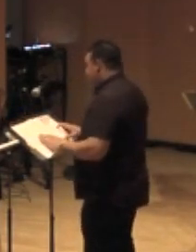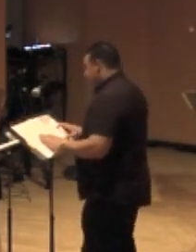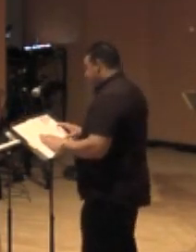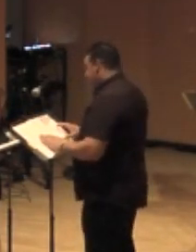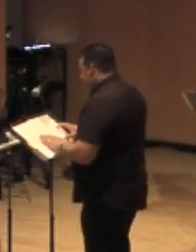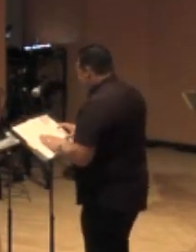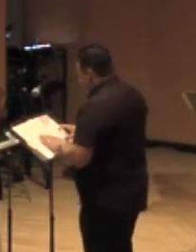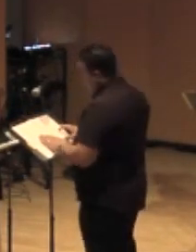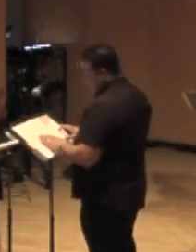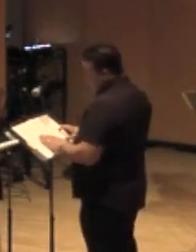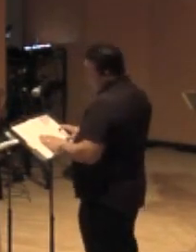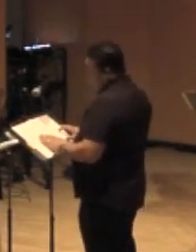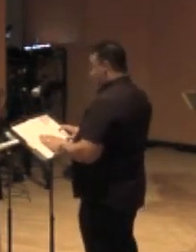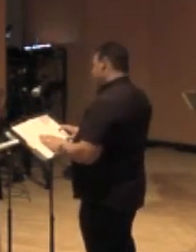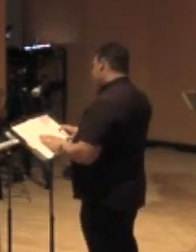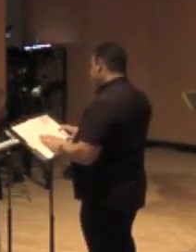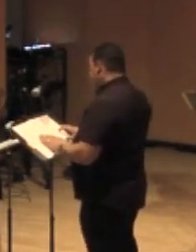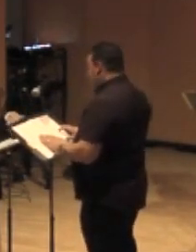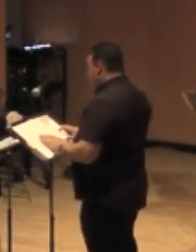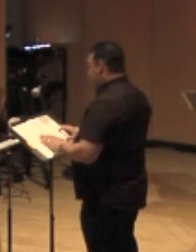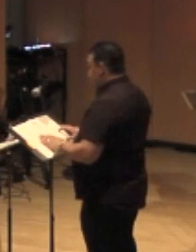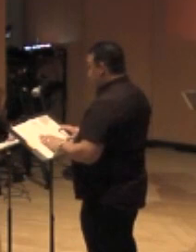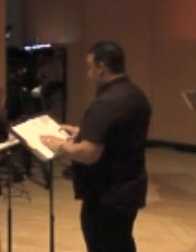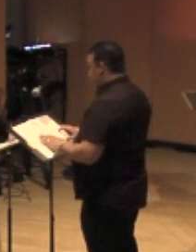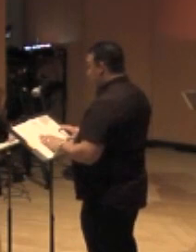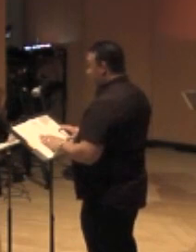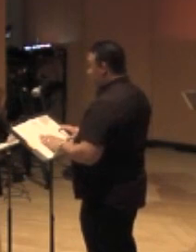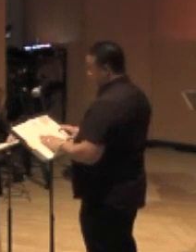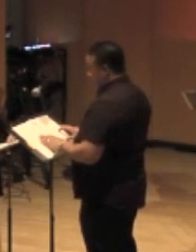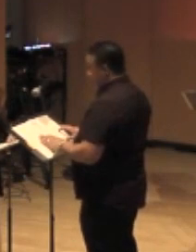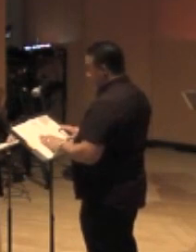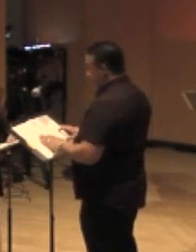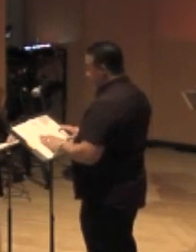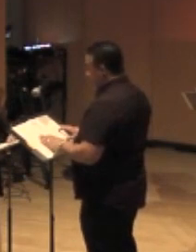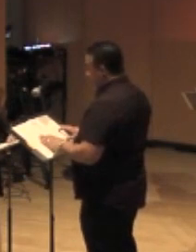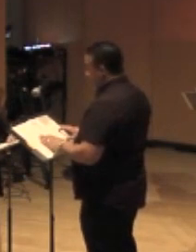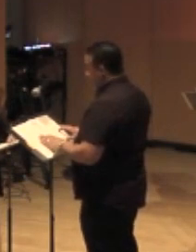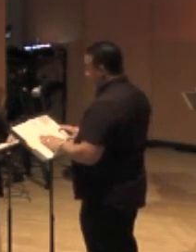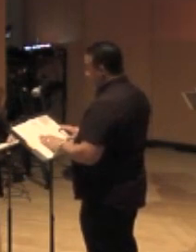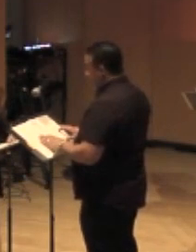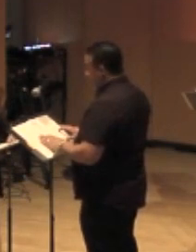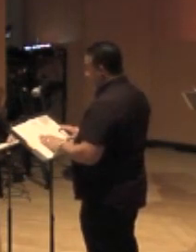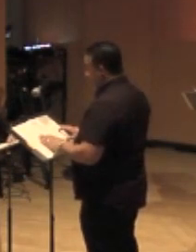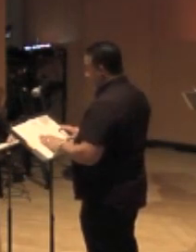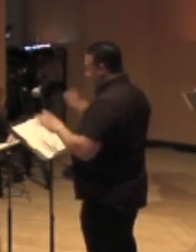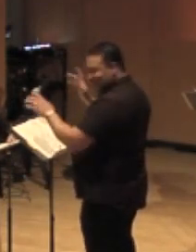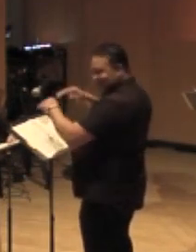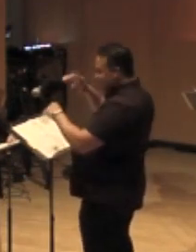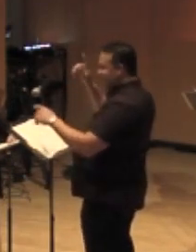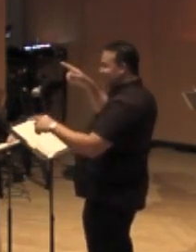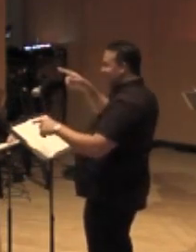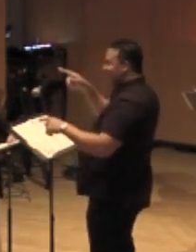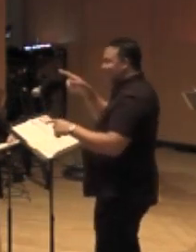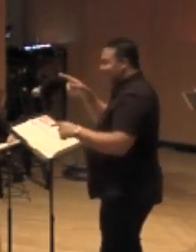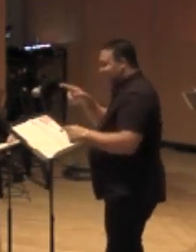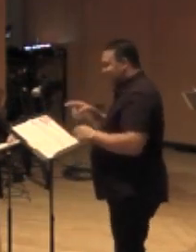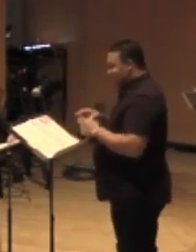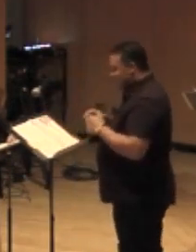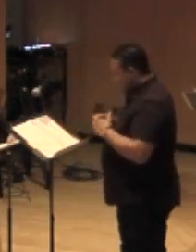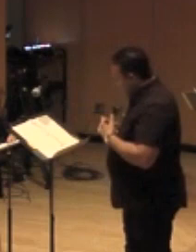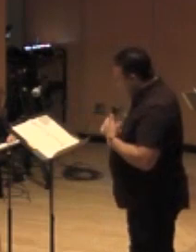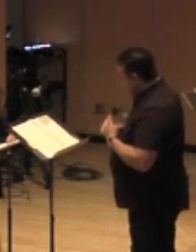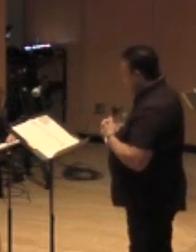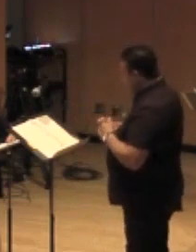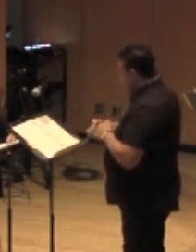know yes you do yeah I guess it's the waves maybe I think so